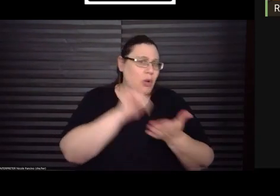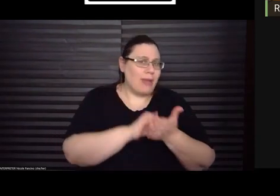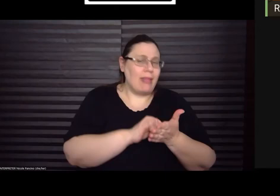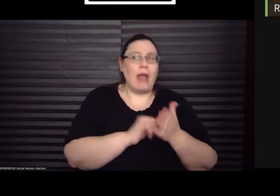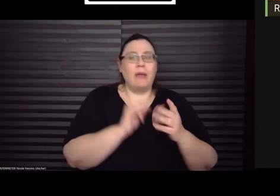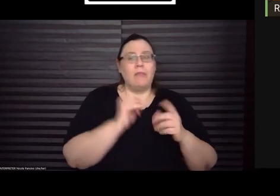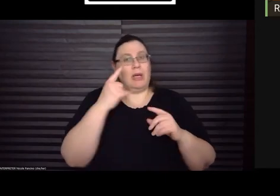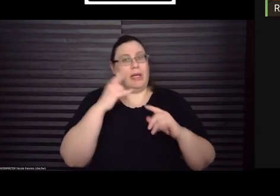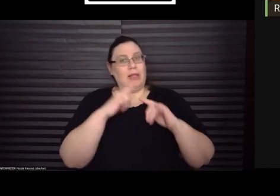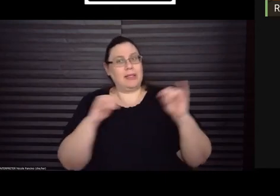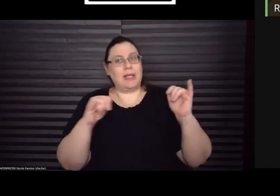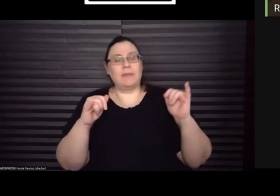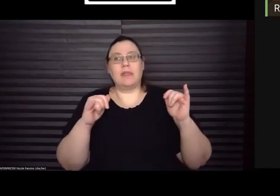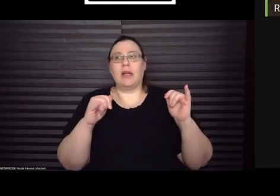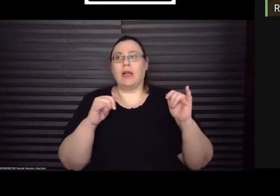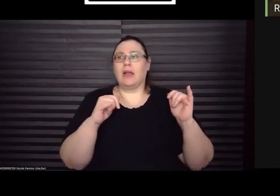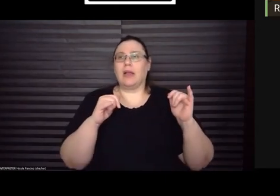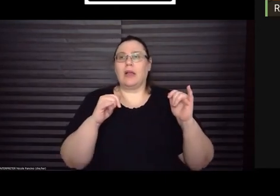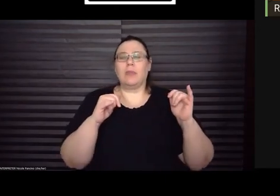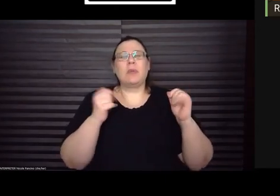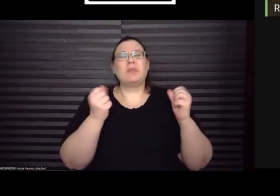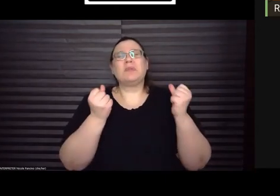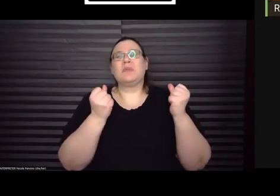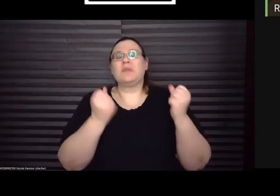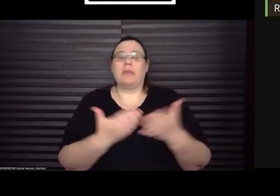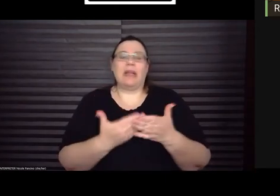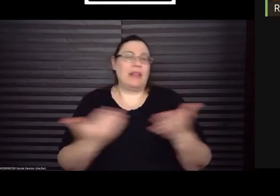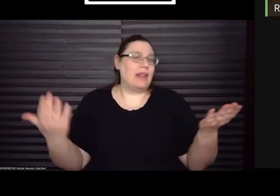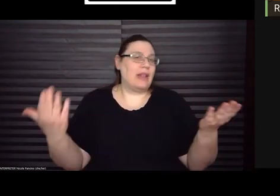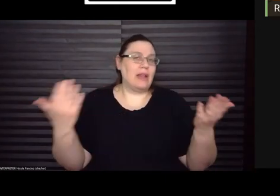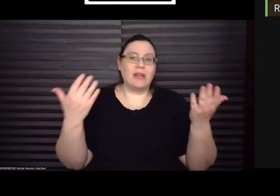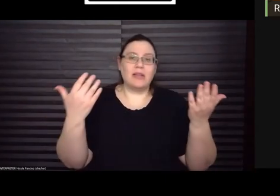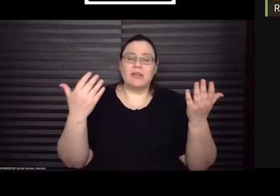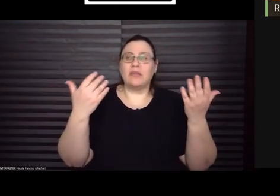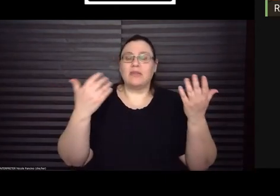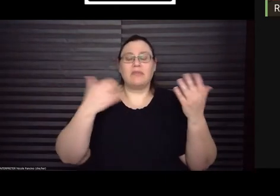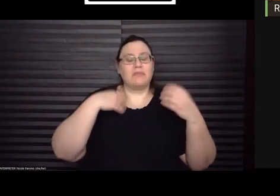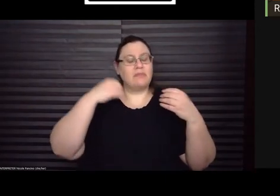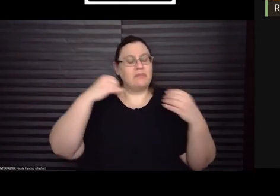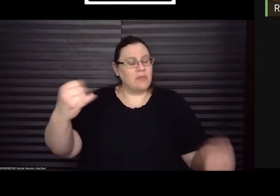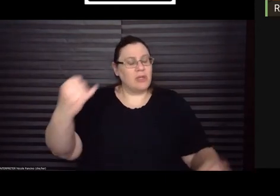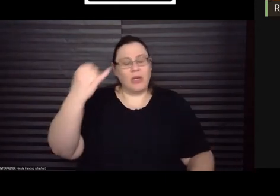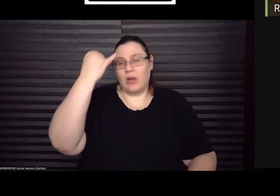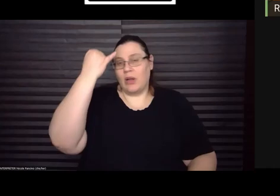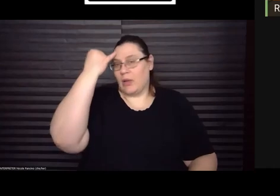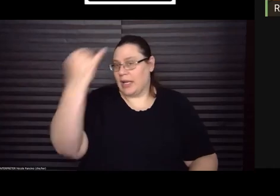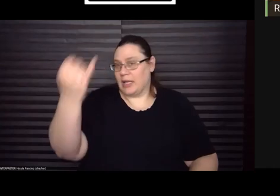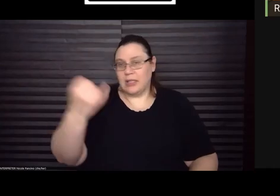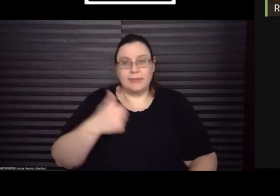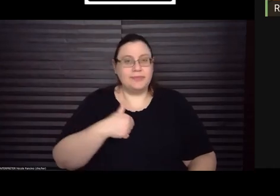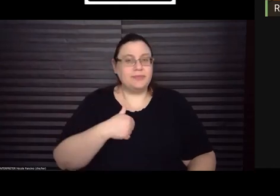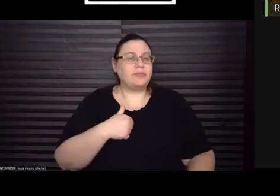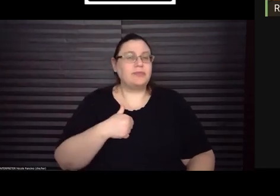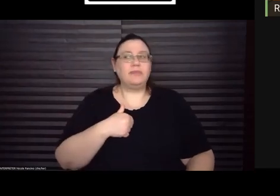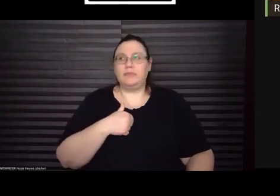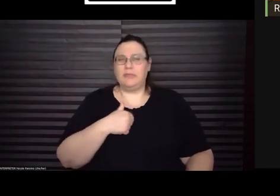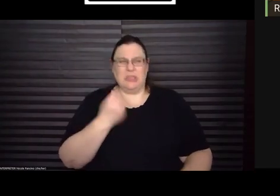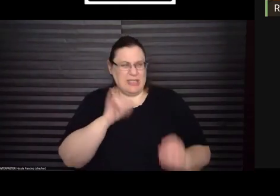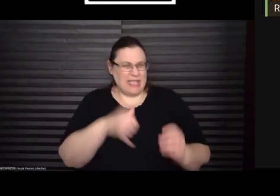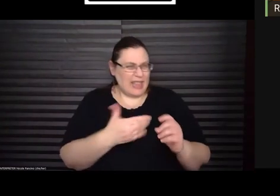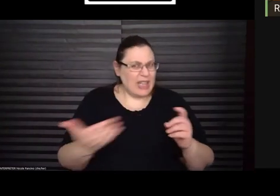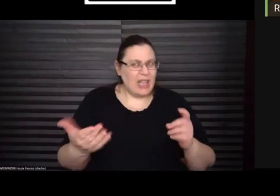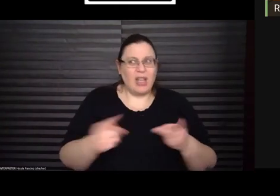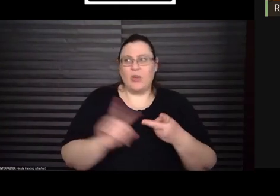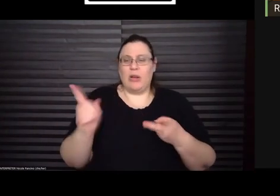But on the other hand, you know, there were so many things that I just had, I had no idea, you know, what